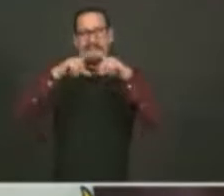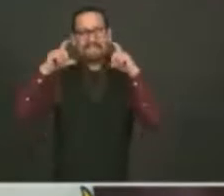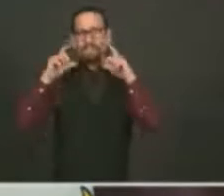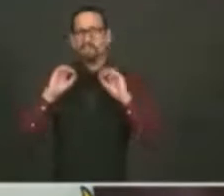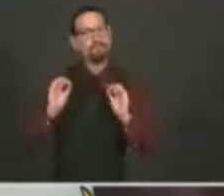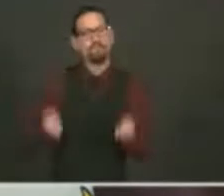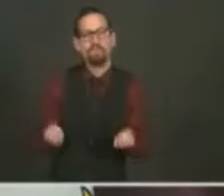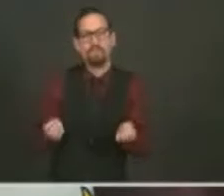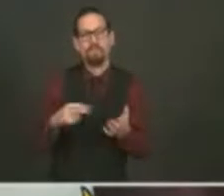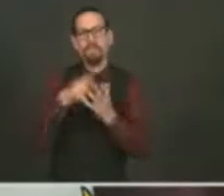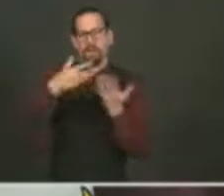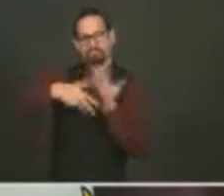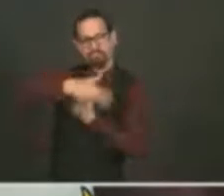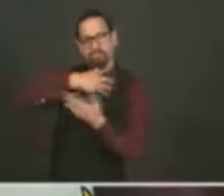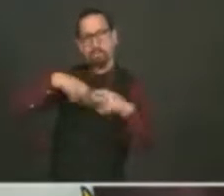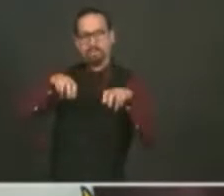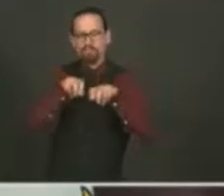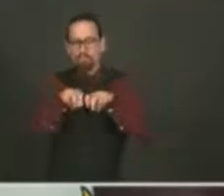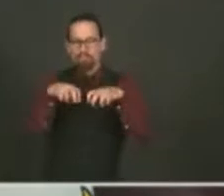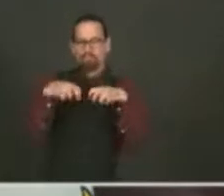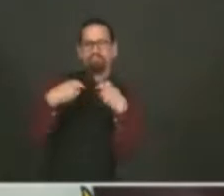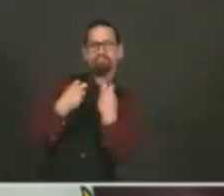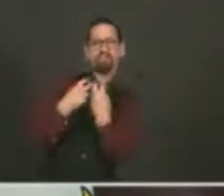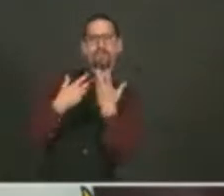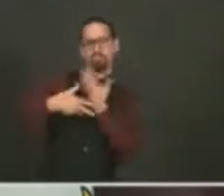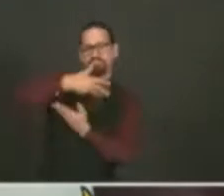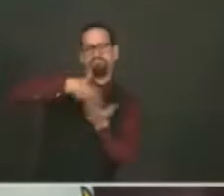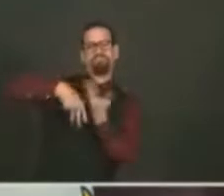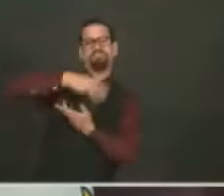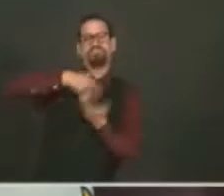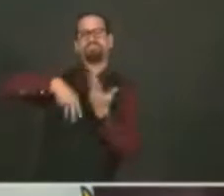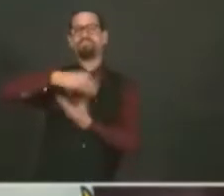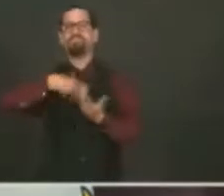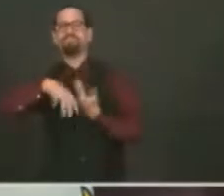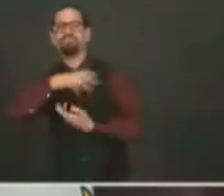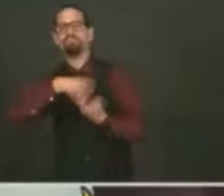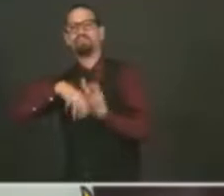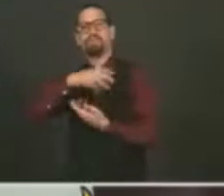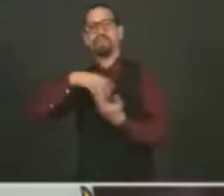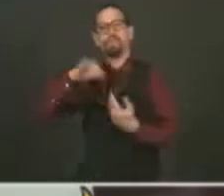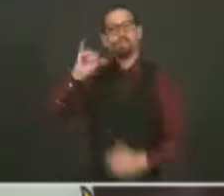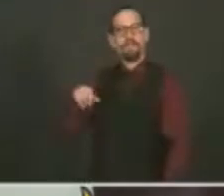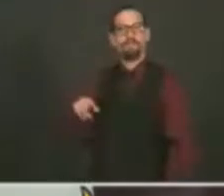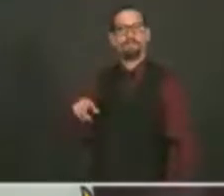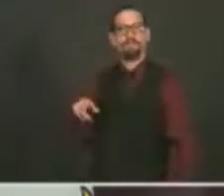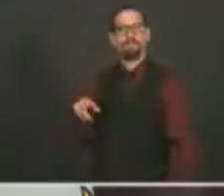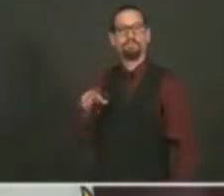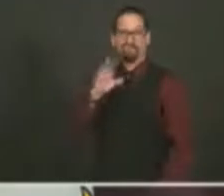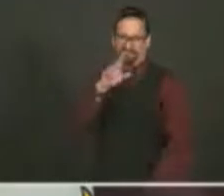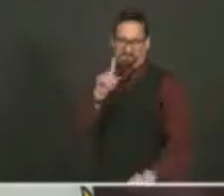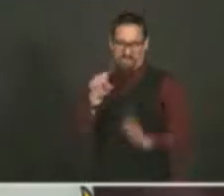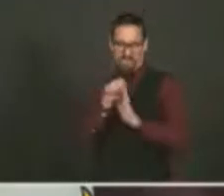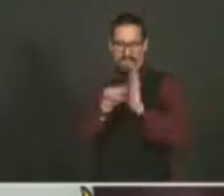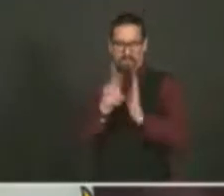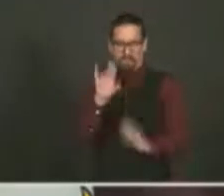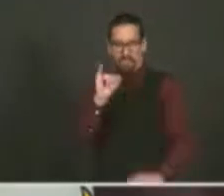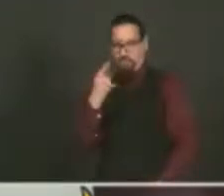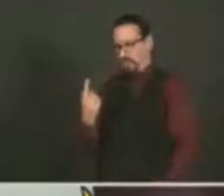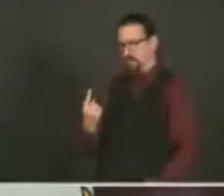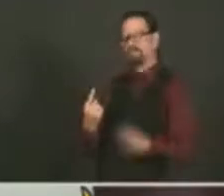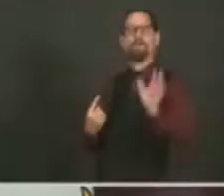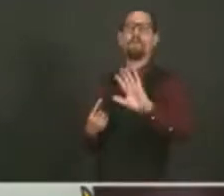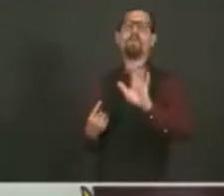By the way, this is what's being seen all over the country. So last week, Dr. Birx came to Rhode Island, and Dr. Alexander Scott and I